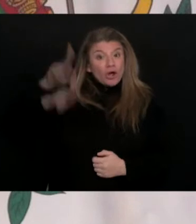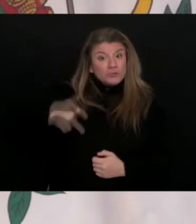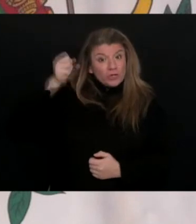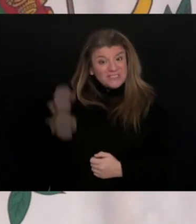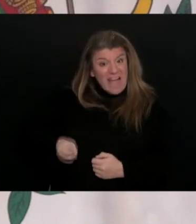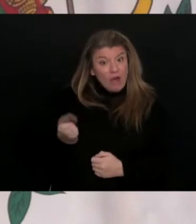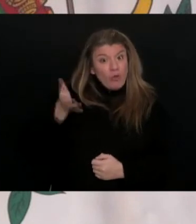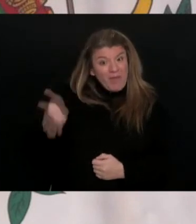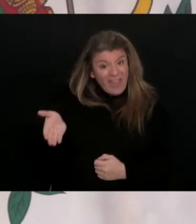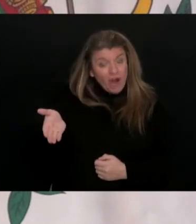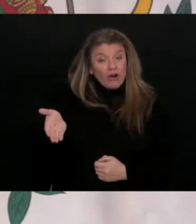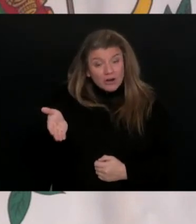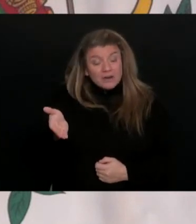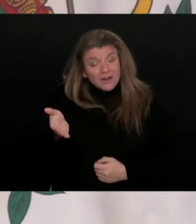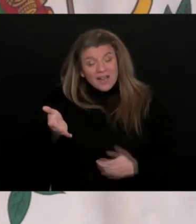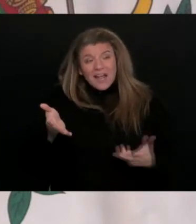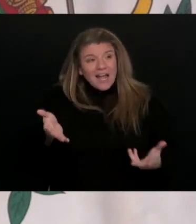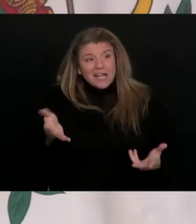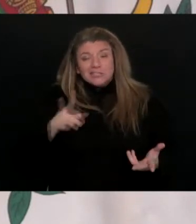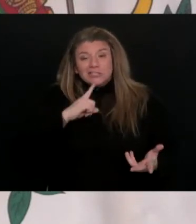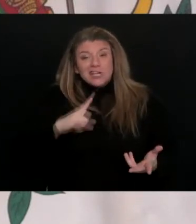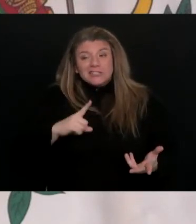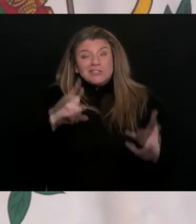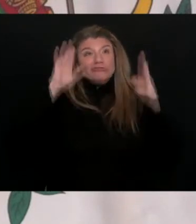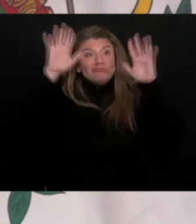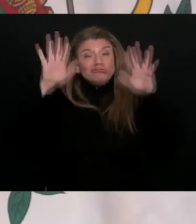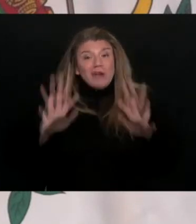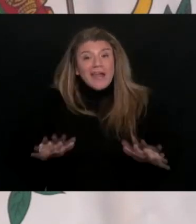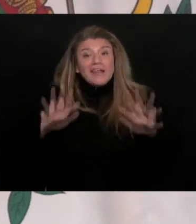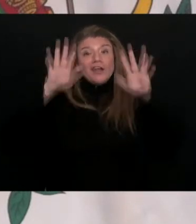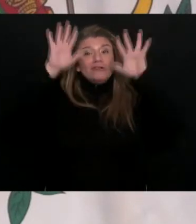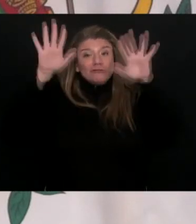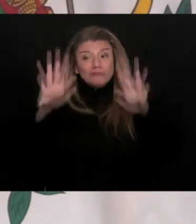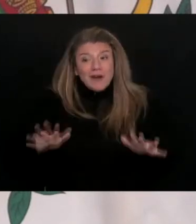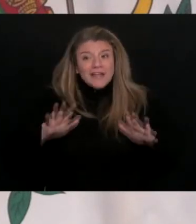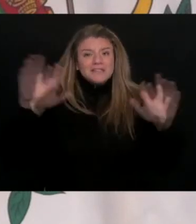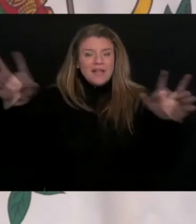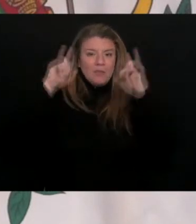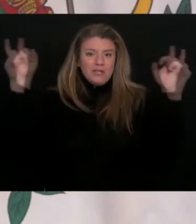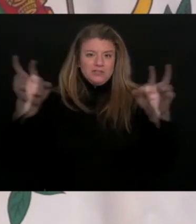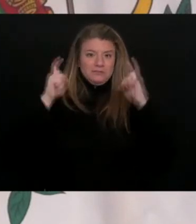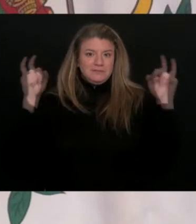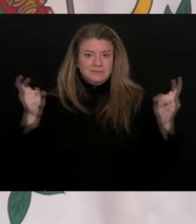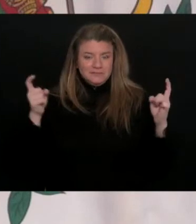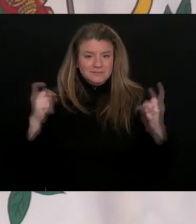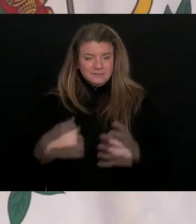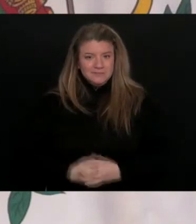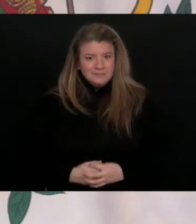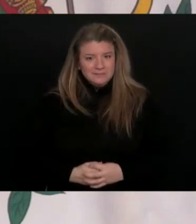there. It's just great, great, great, great celebration.